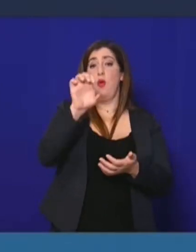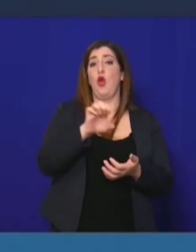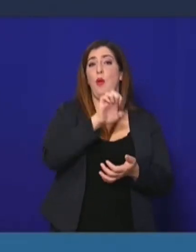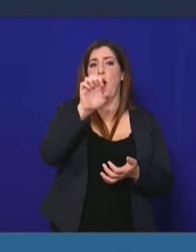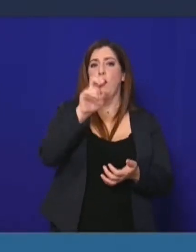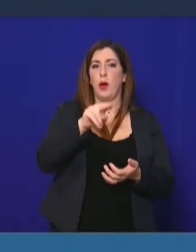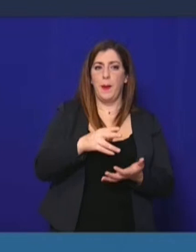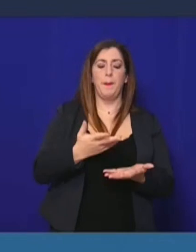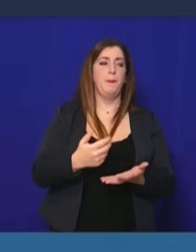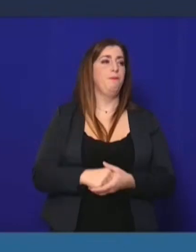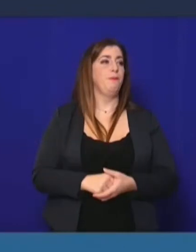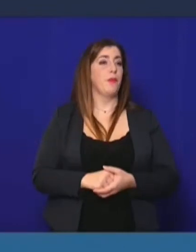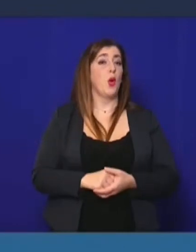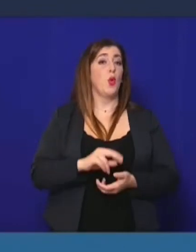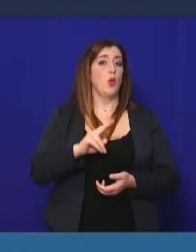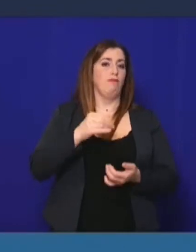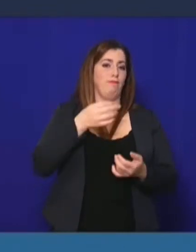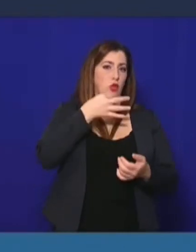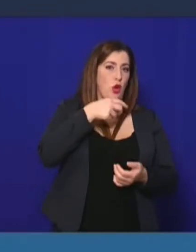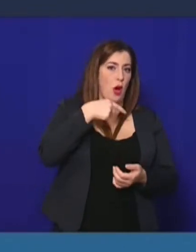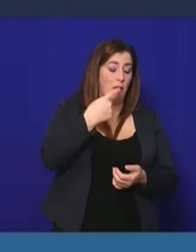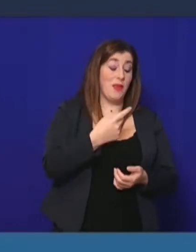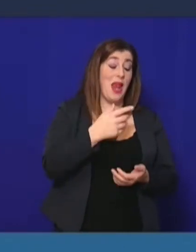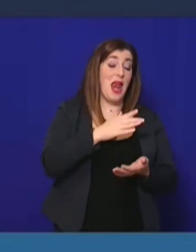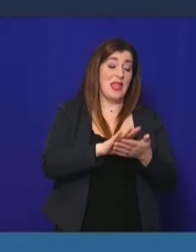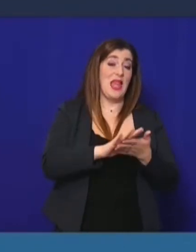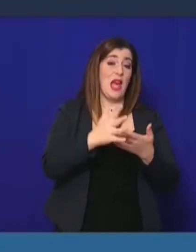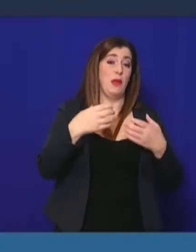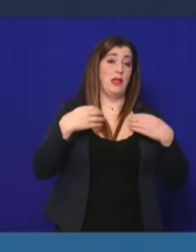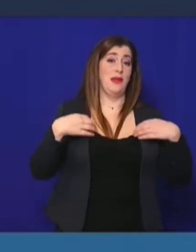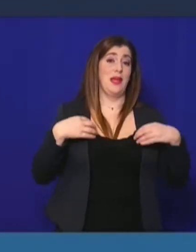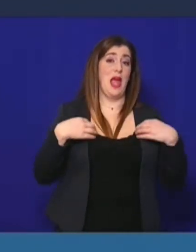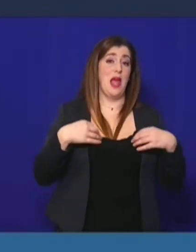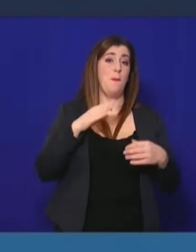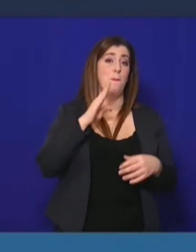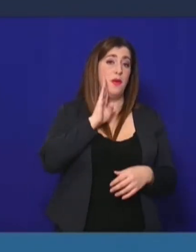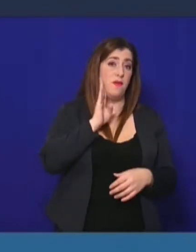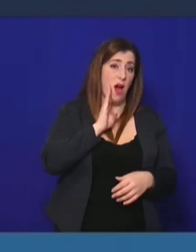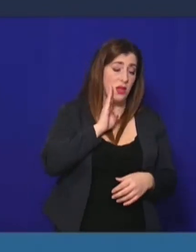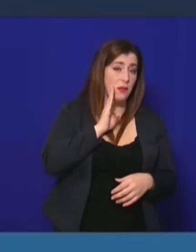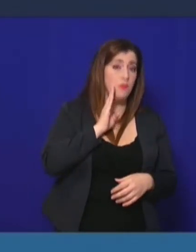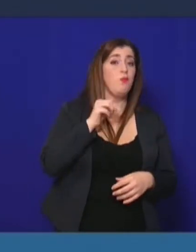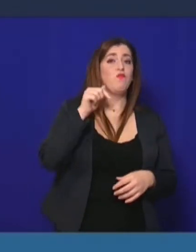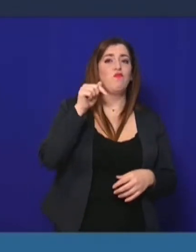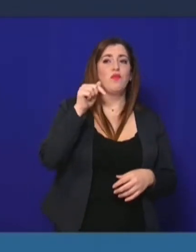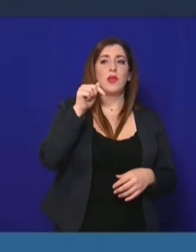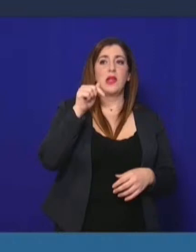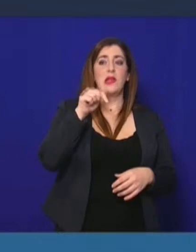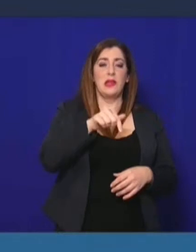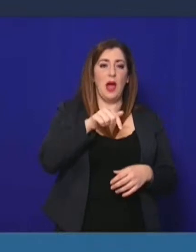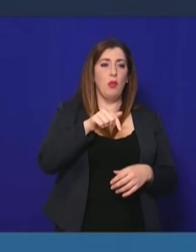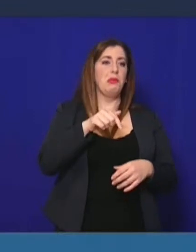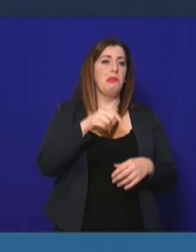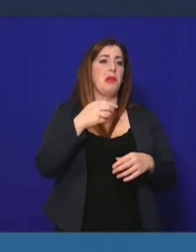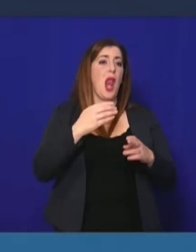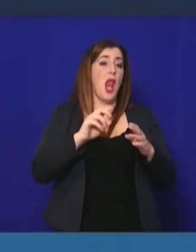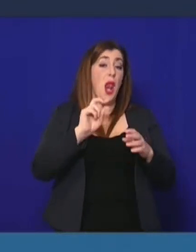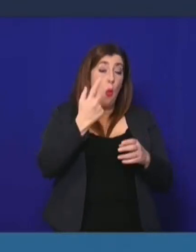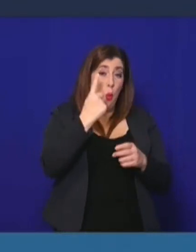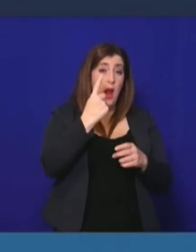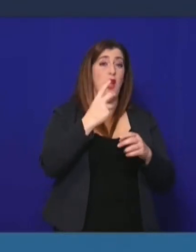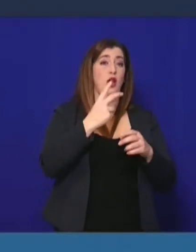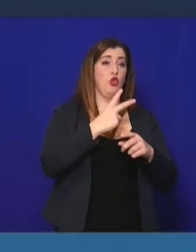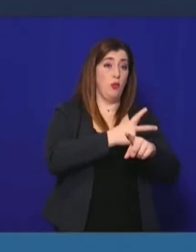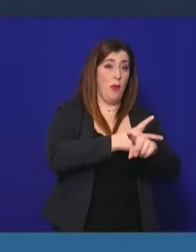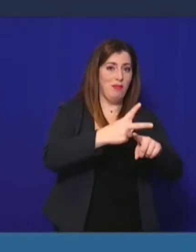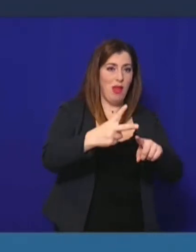xi skejjel privati diġà avżaw l-istudenti tagħhom li l-ewwel ġimagħtejn fir-ritorn tal-iskejjel wara l-vaganzi